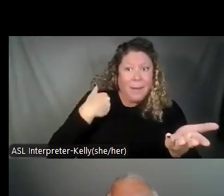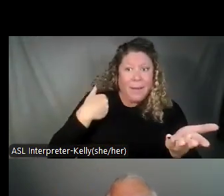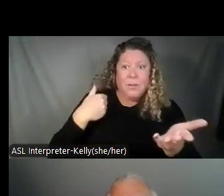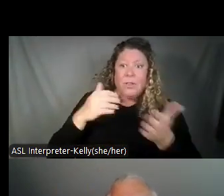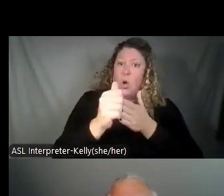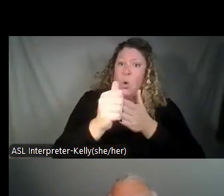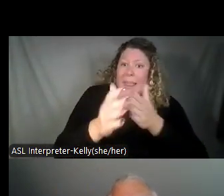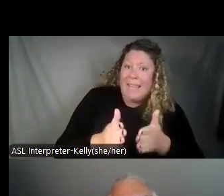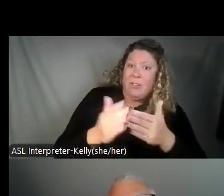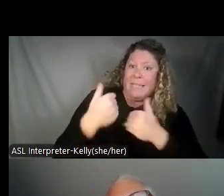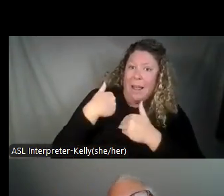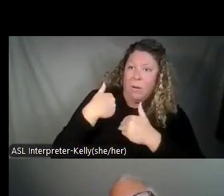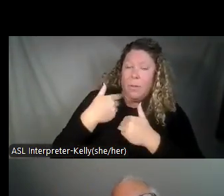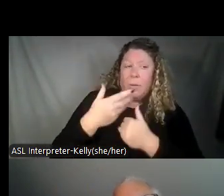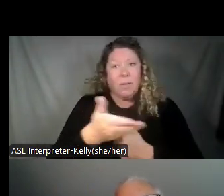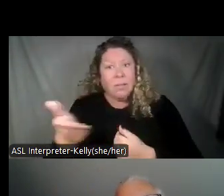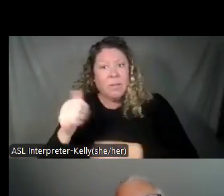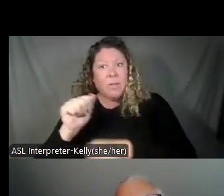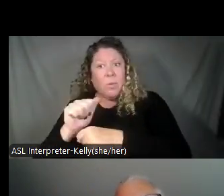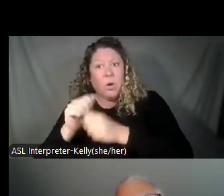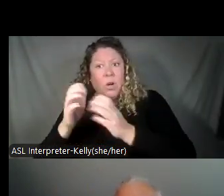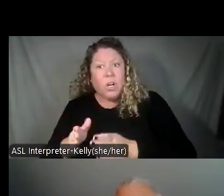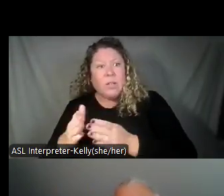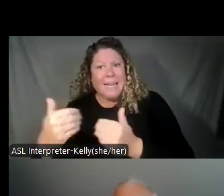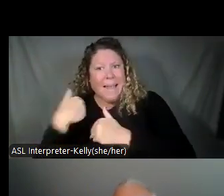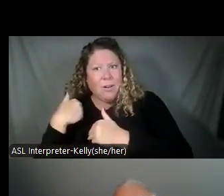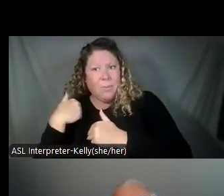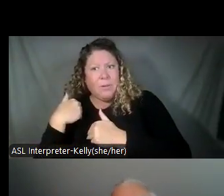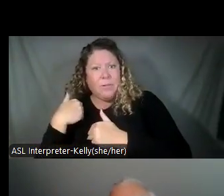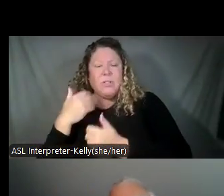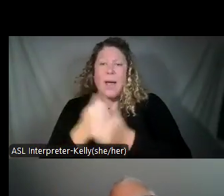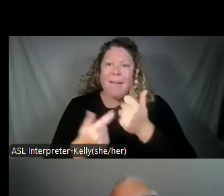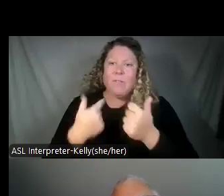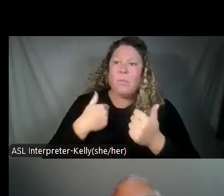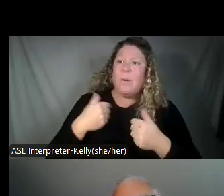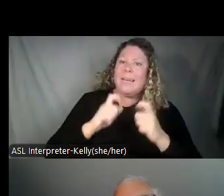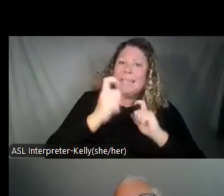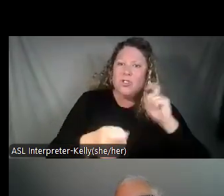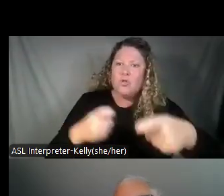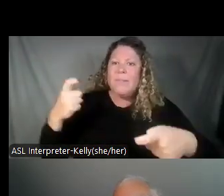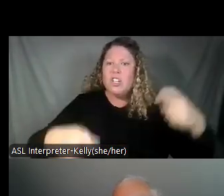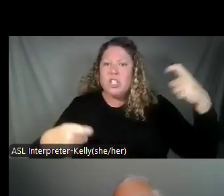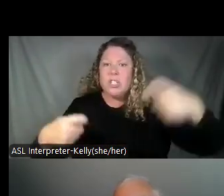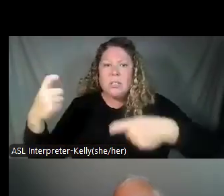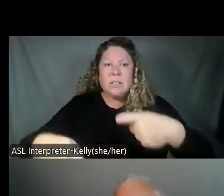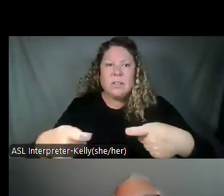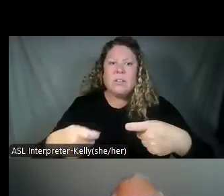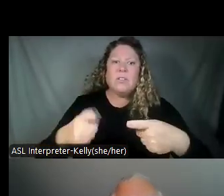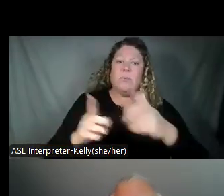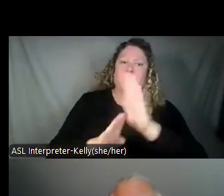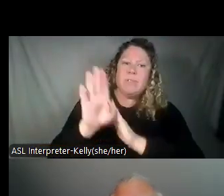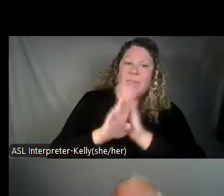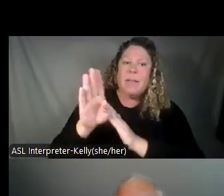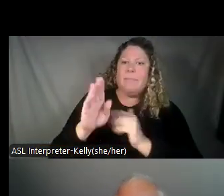they work with, everybody takes part. And so you start to build things like self-efficacy, can-do attitude,